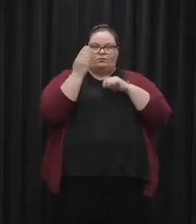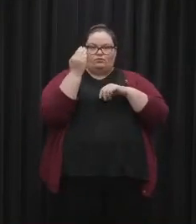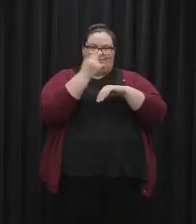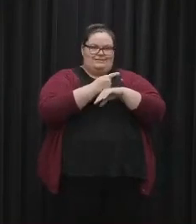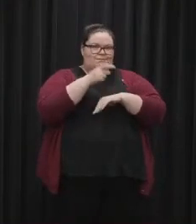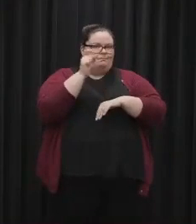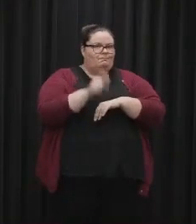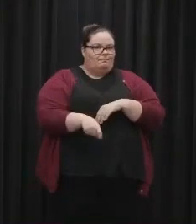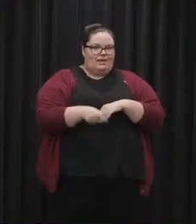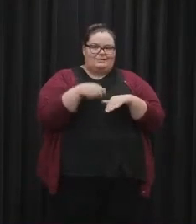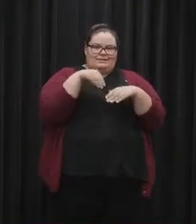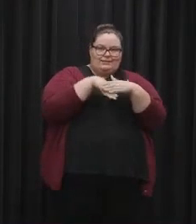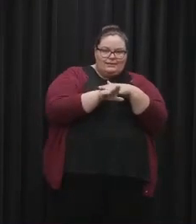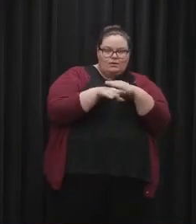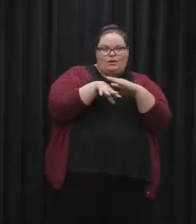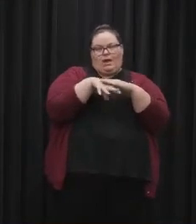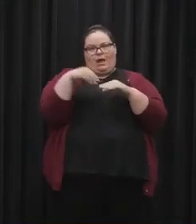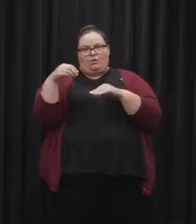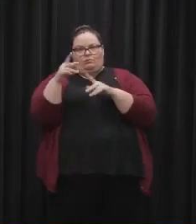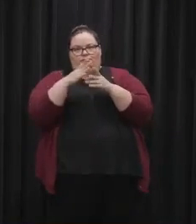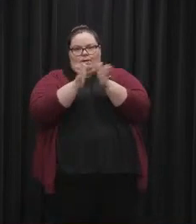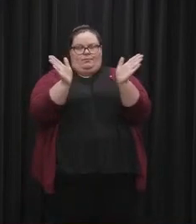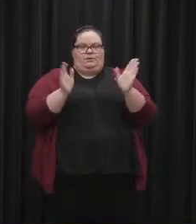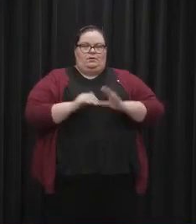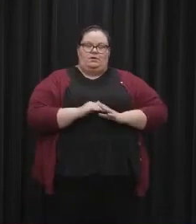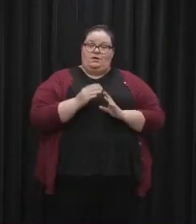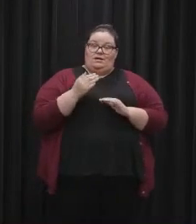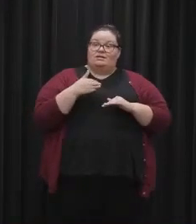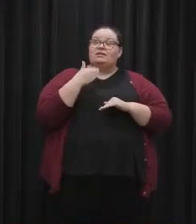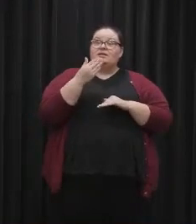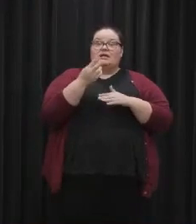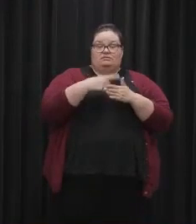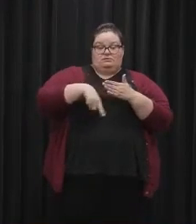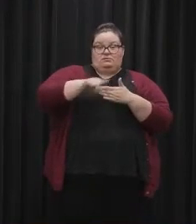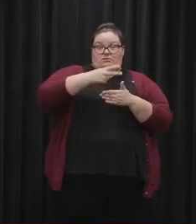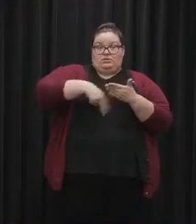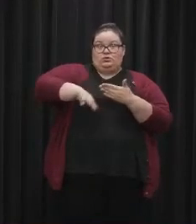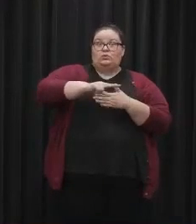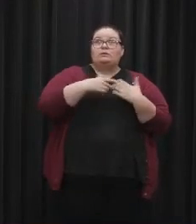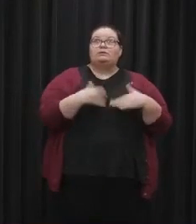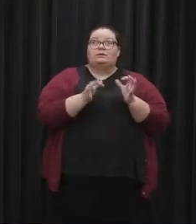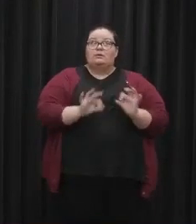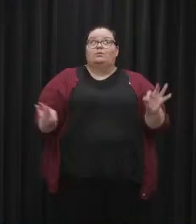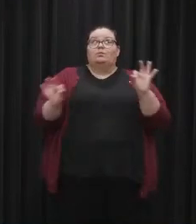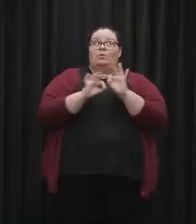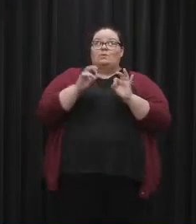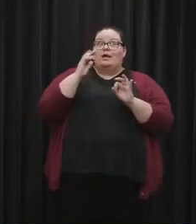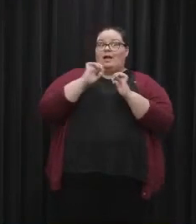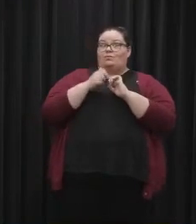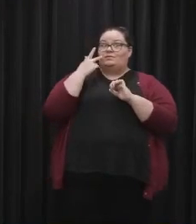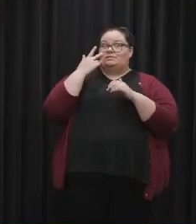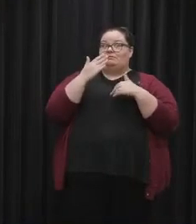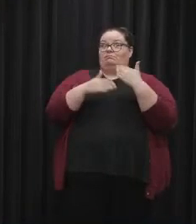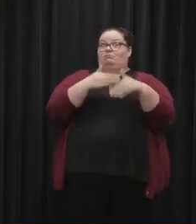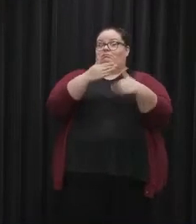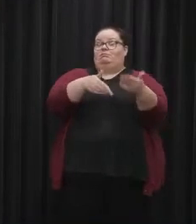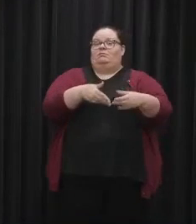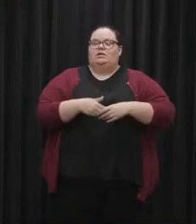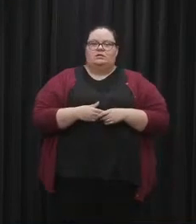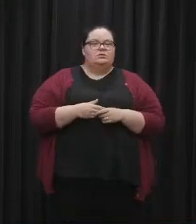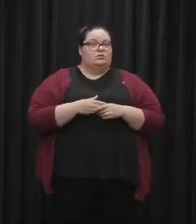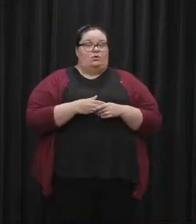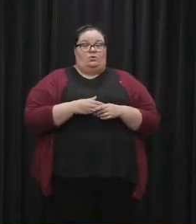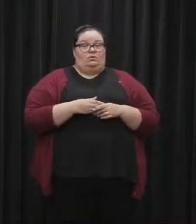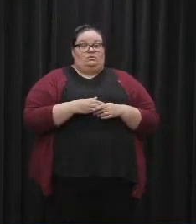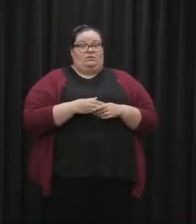14 days. The next 14 days will be critical in terms of how we see things unfolding here, and that's why the next 14 days